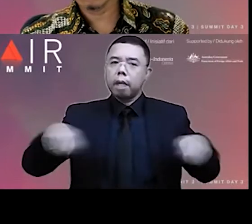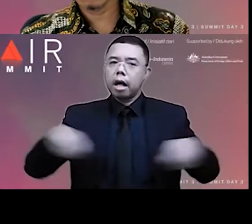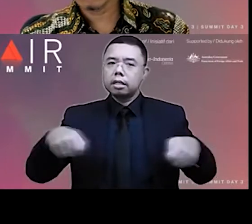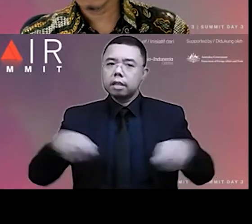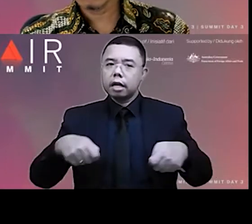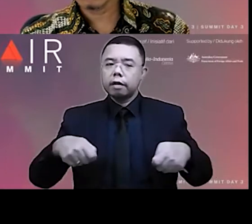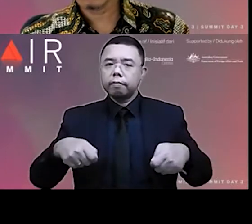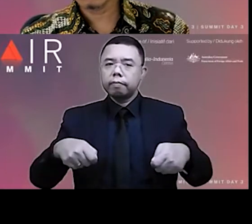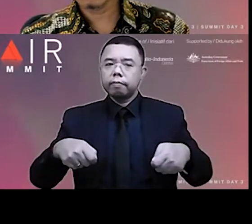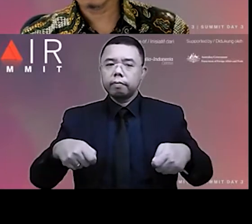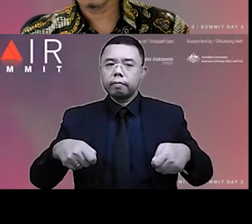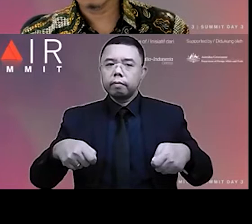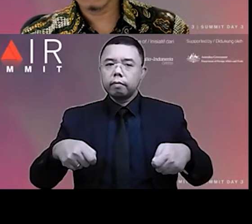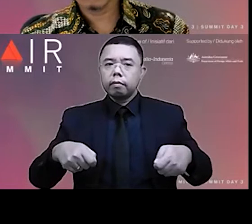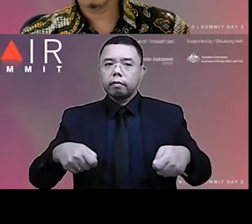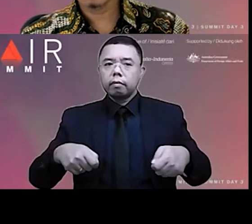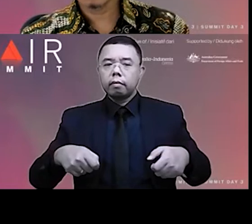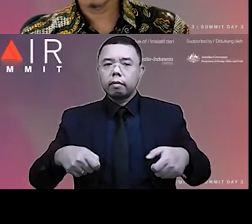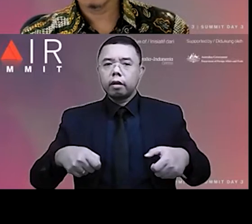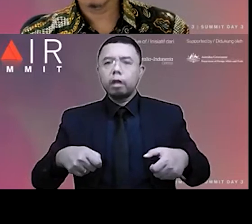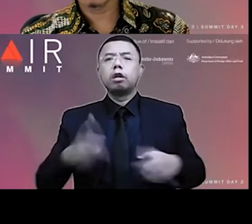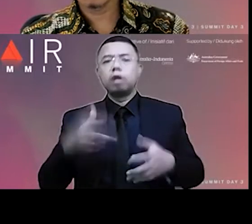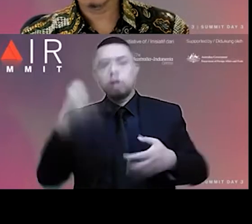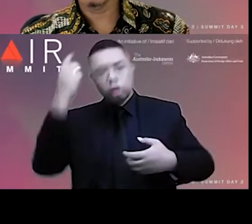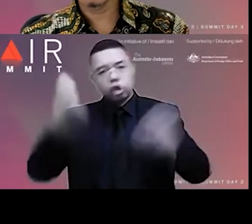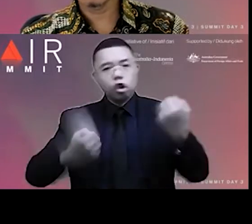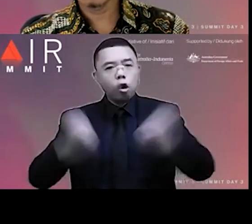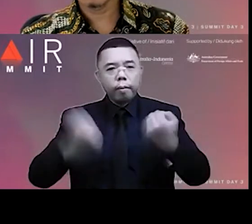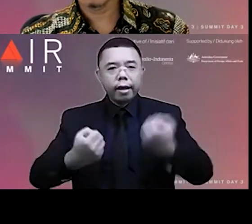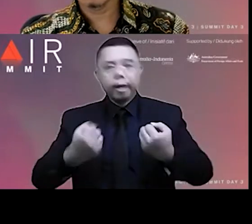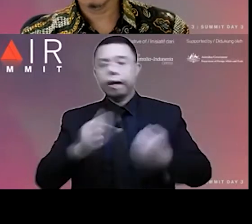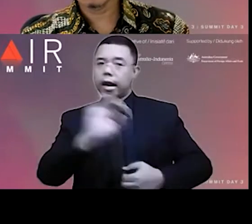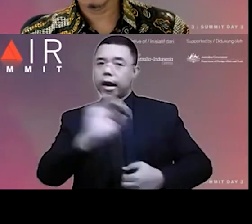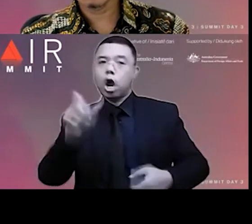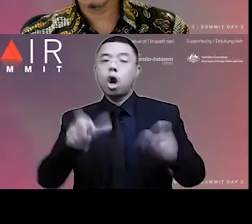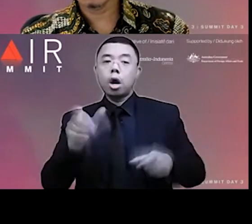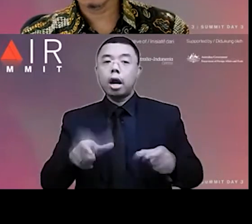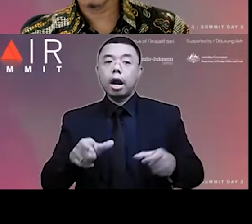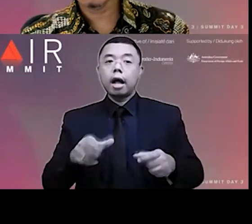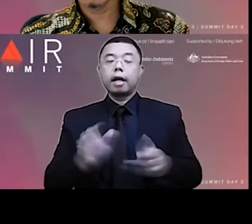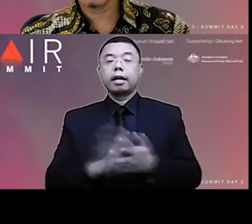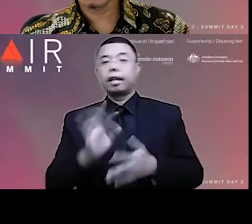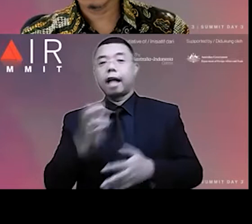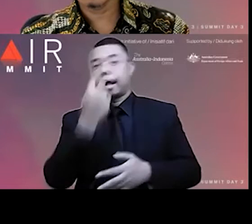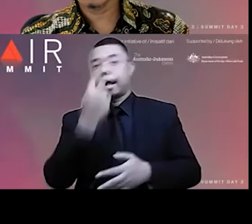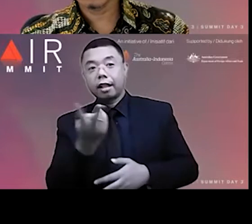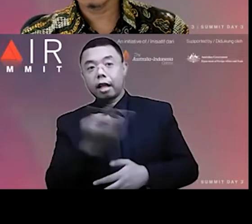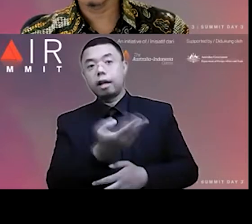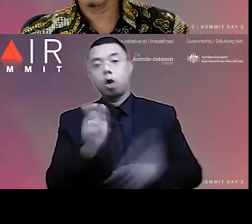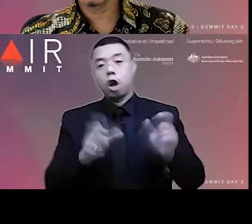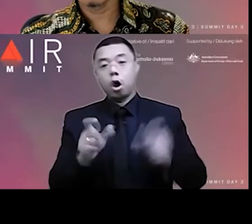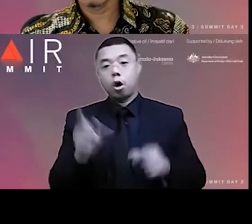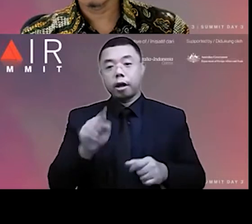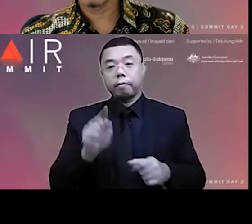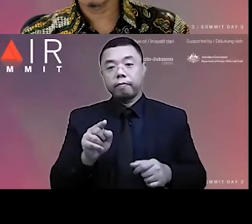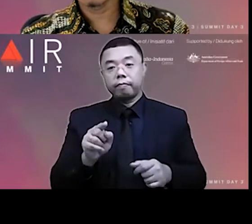your report, as you identified, are most likely to be without a job, whereas someone who's in a middle management role and can still sit at a desk and perhaps